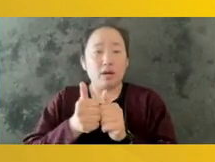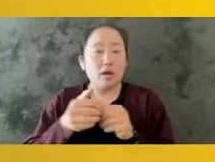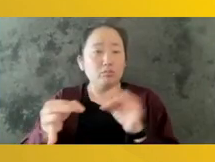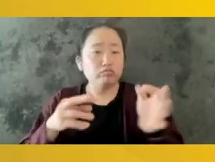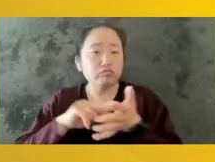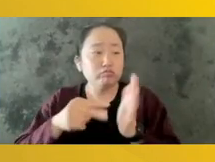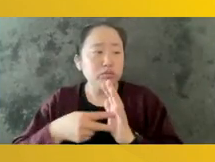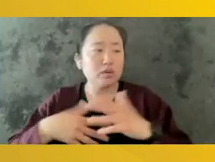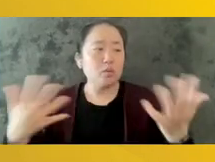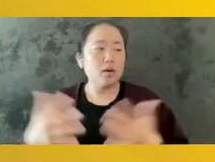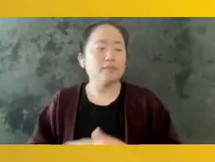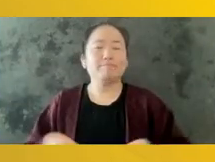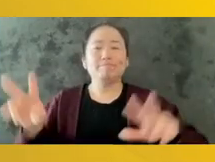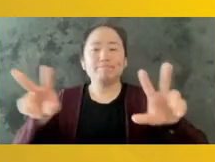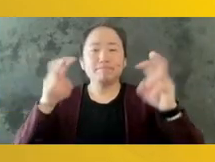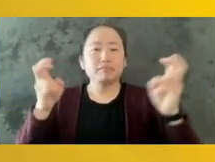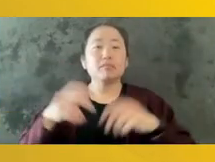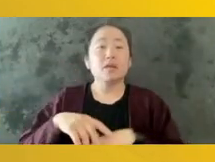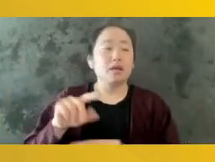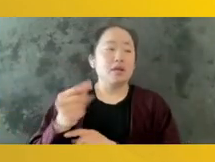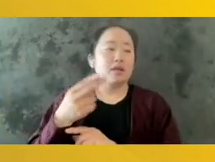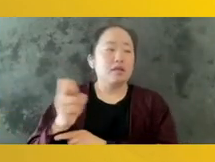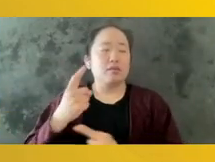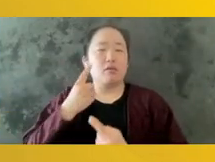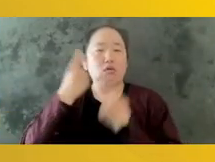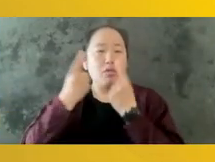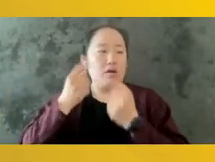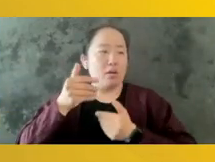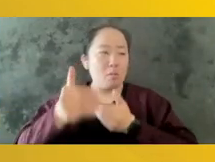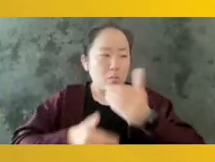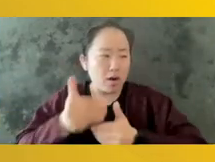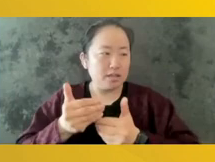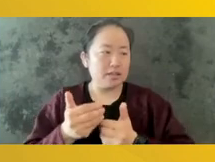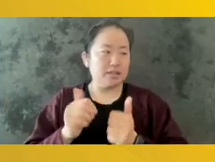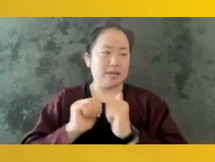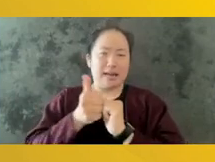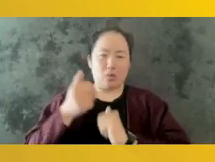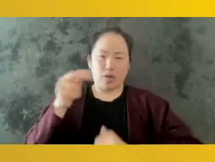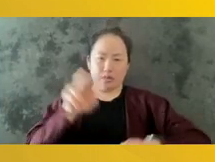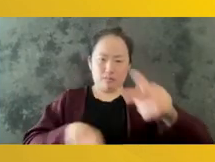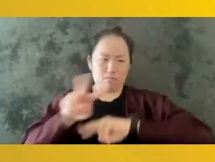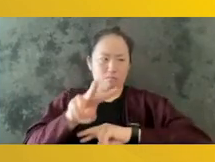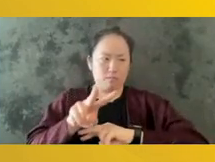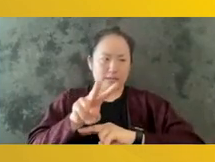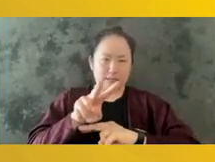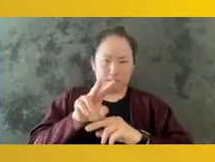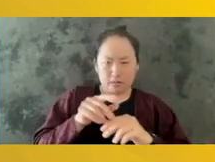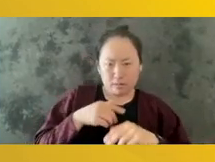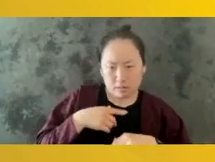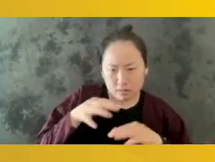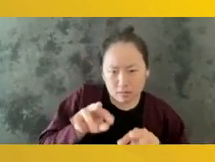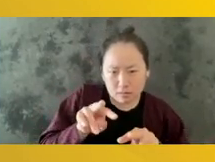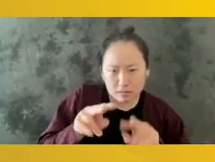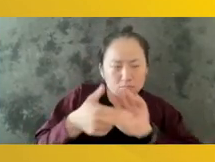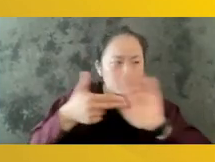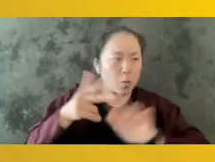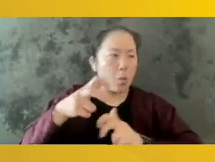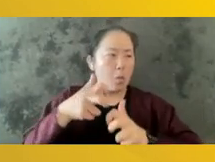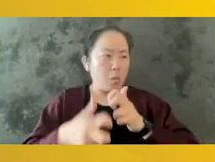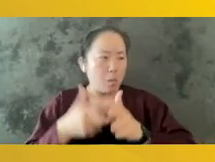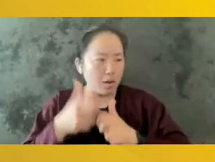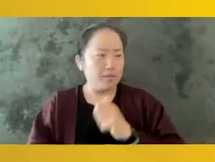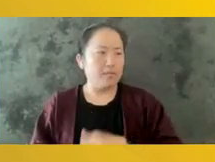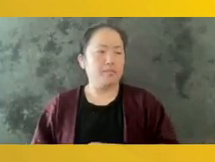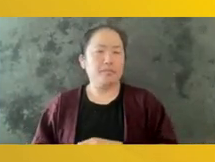thought process involved in formulating problems and their potential solutions in ways that the solution can be